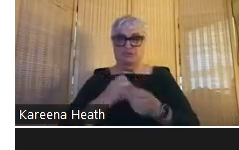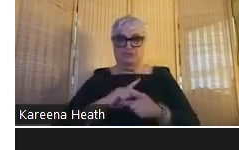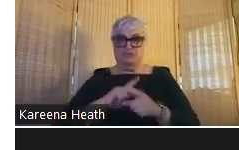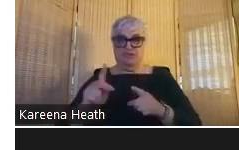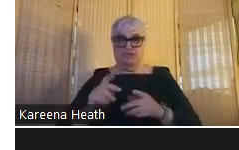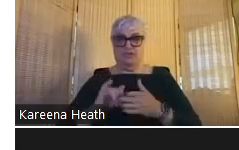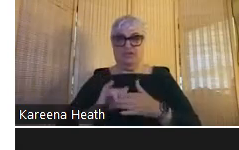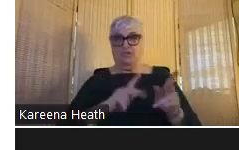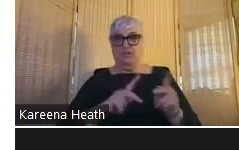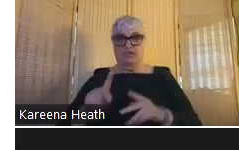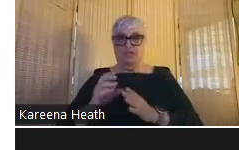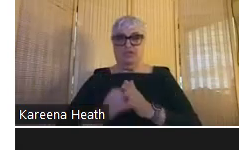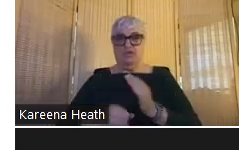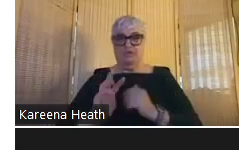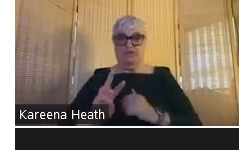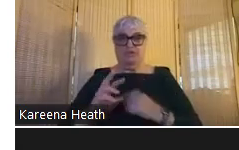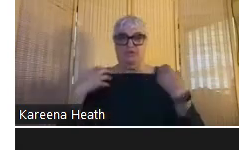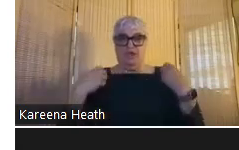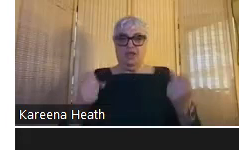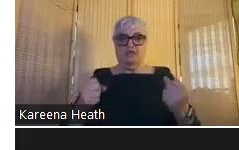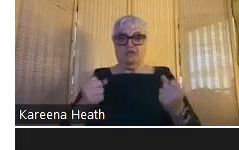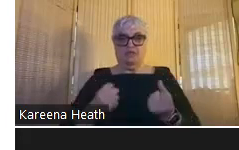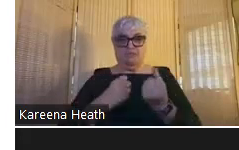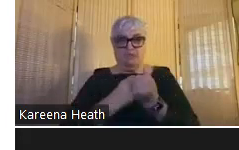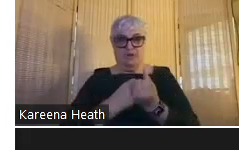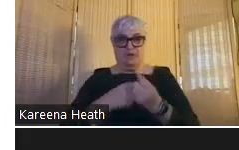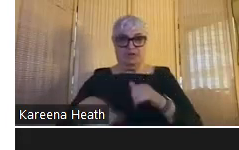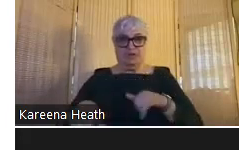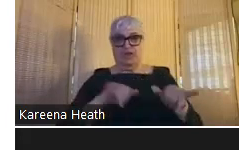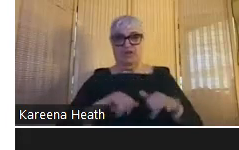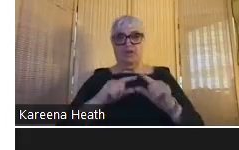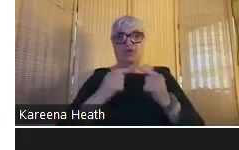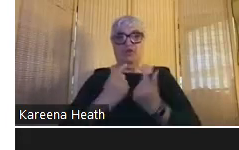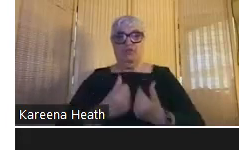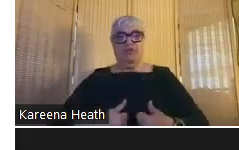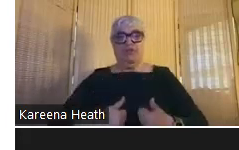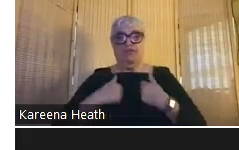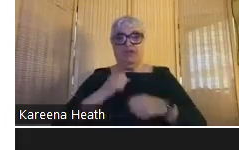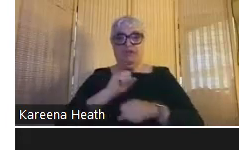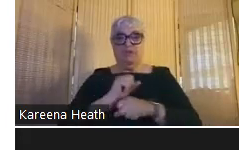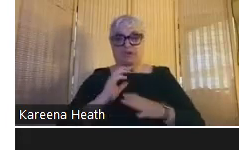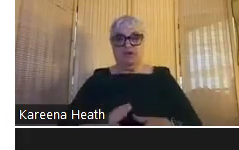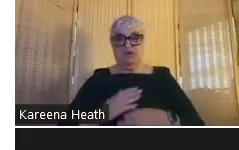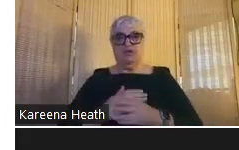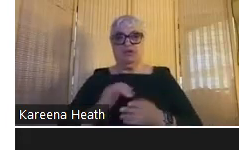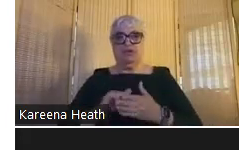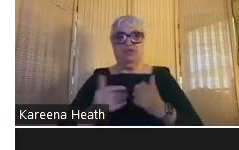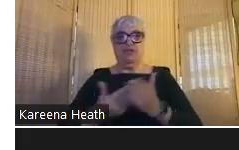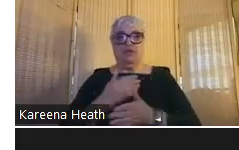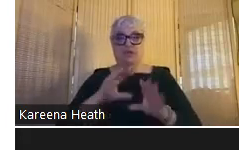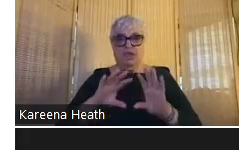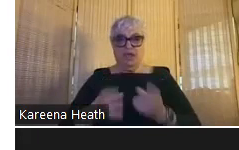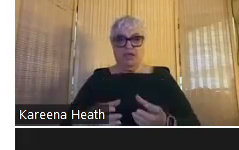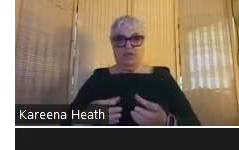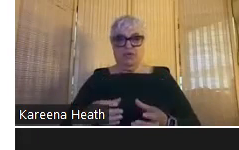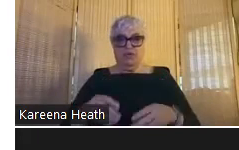in accordance with Chapter 6 recovery support standards, or group living workers. As mentioned, this is a new category that is